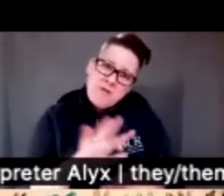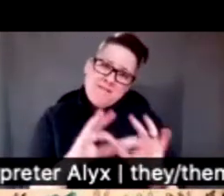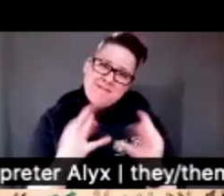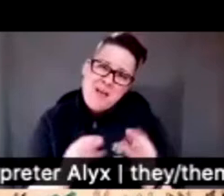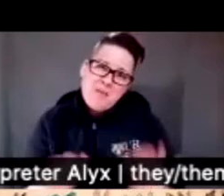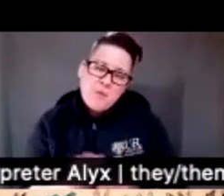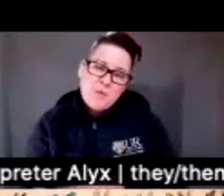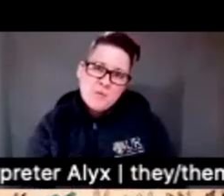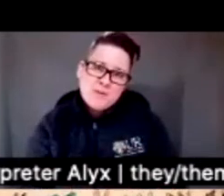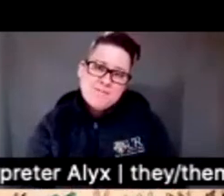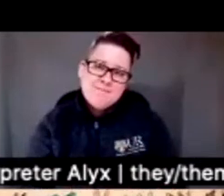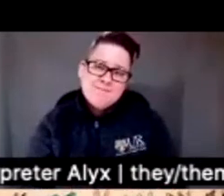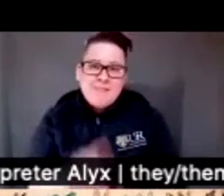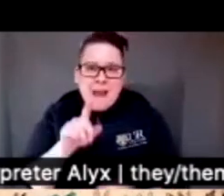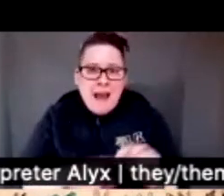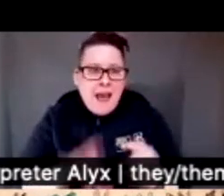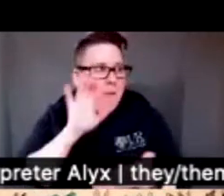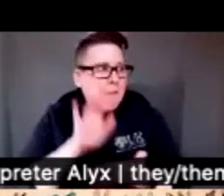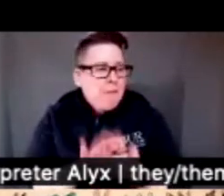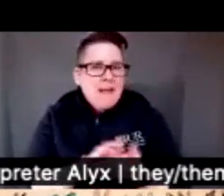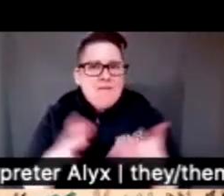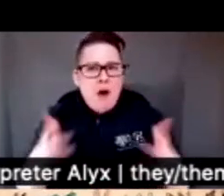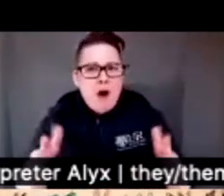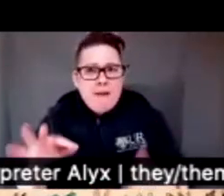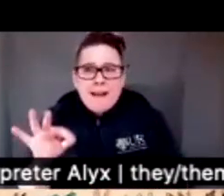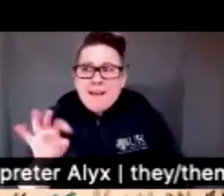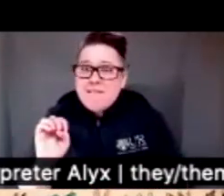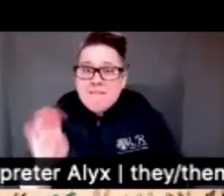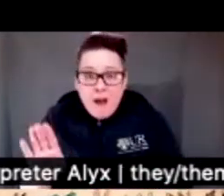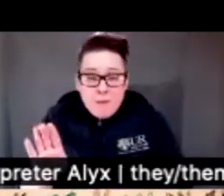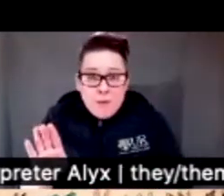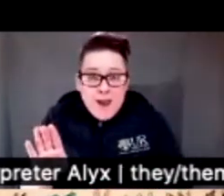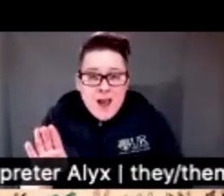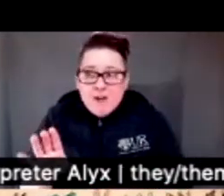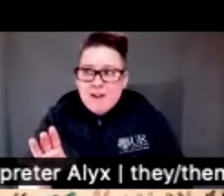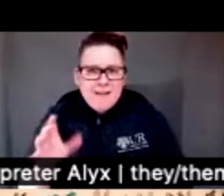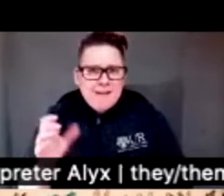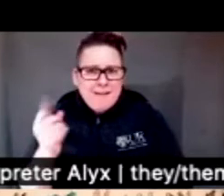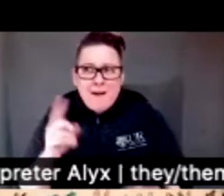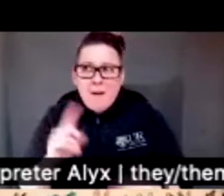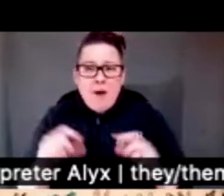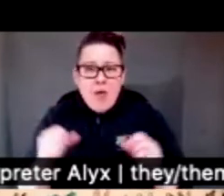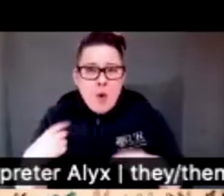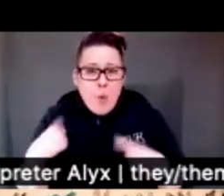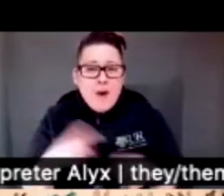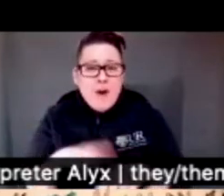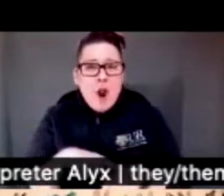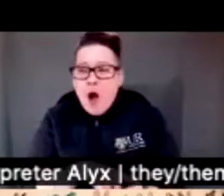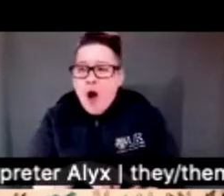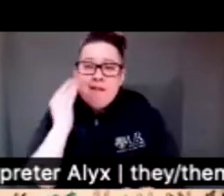doing? I can't believe that it's already February and it's been a really long winter because of COVID